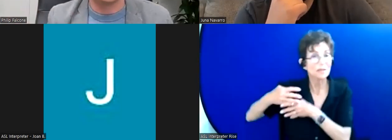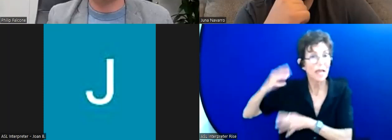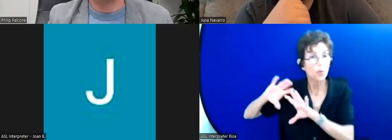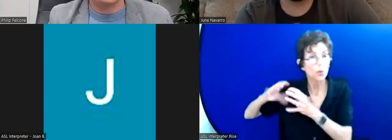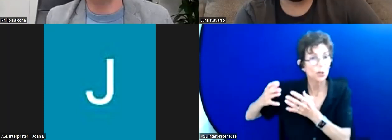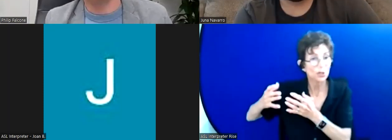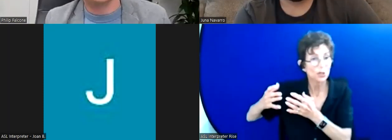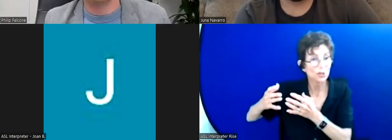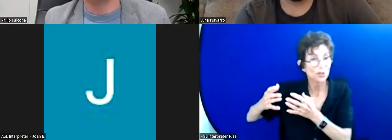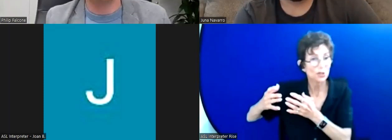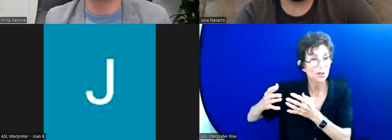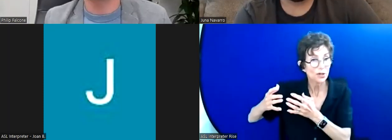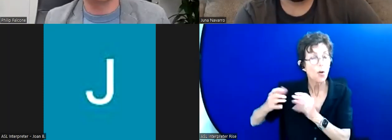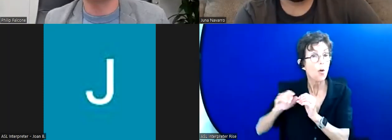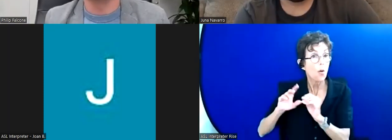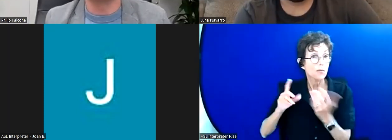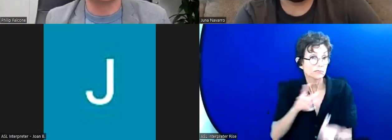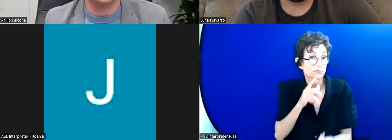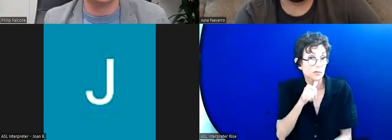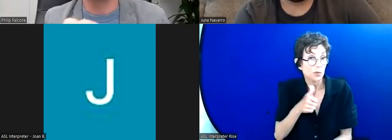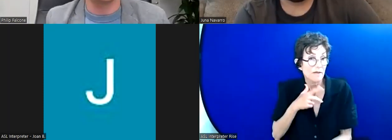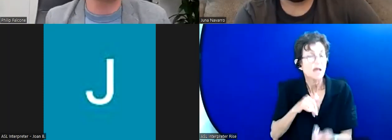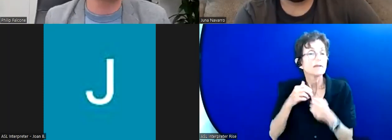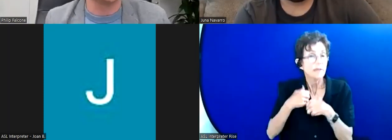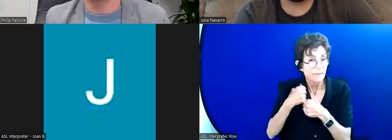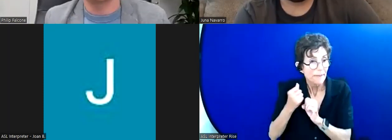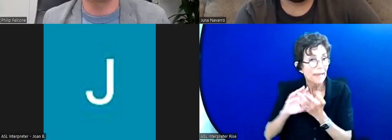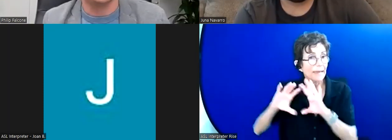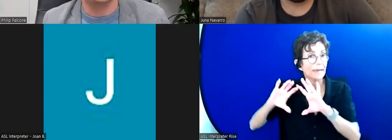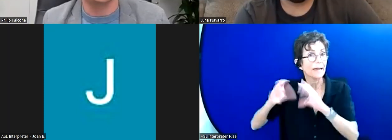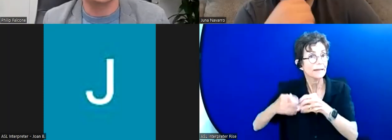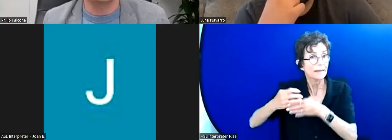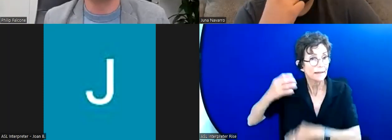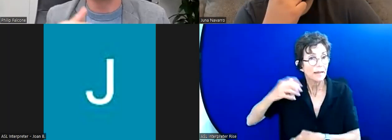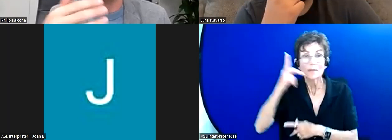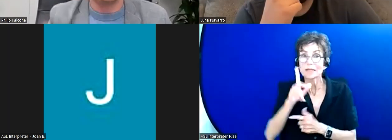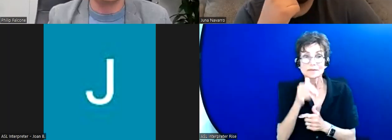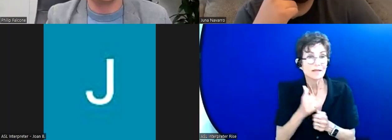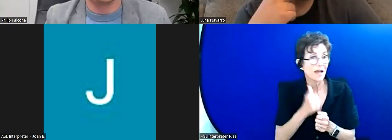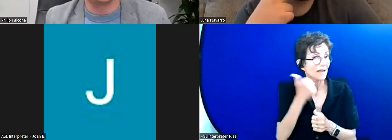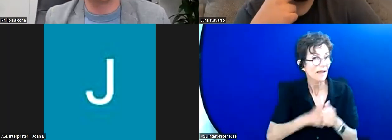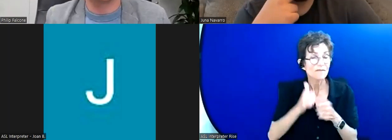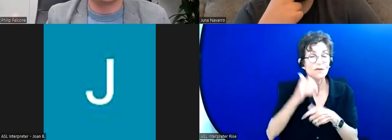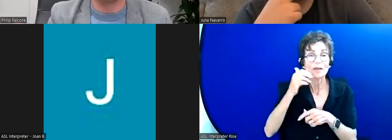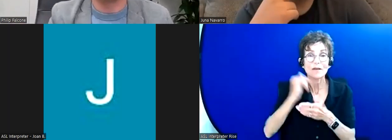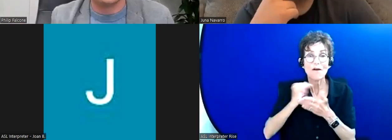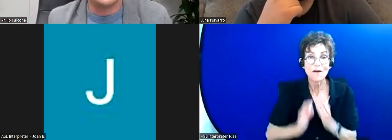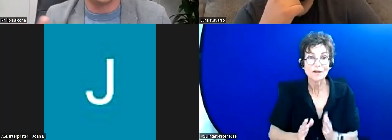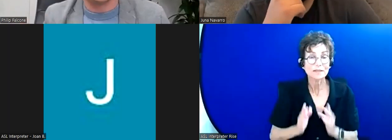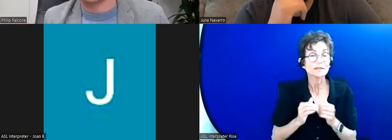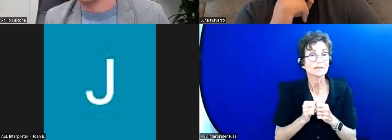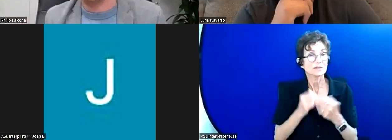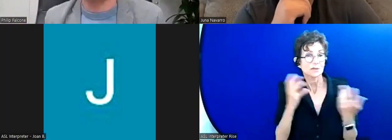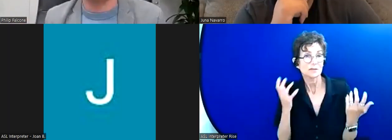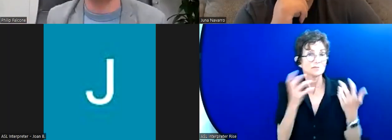networks and knowing kind of what their style is. Not every artist is perfect for every project, but knowing an artist that might fit